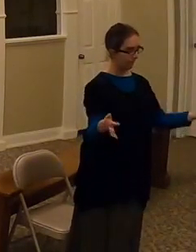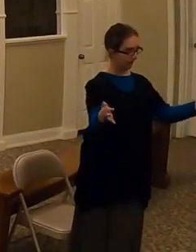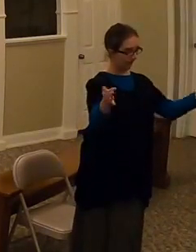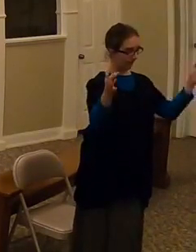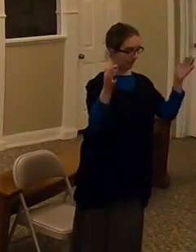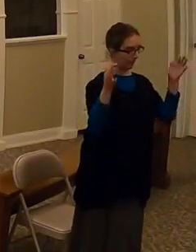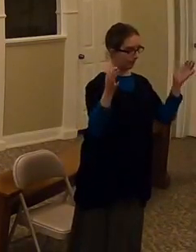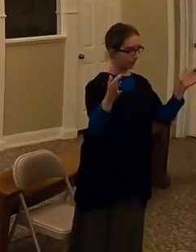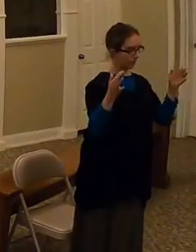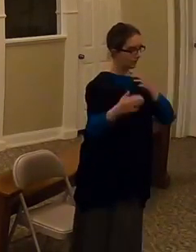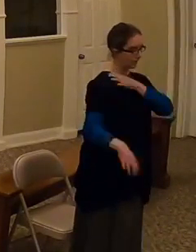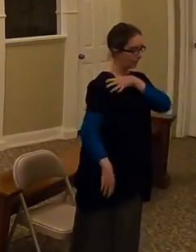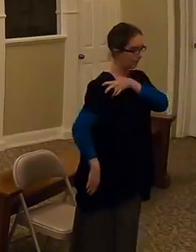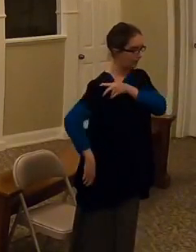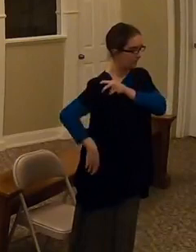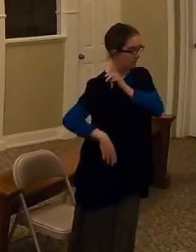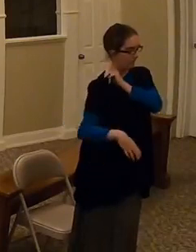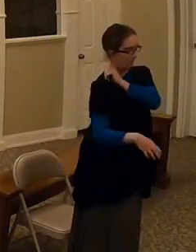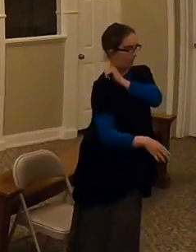You, oh God.